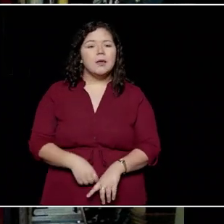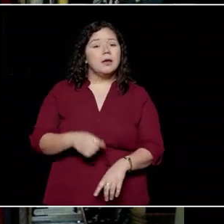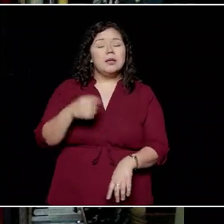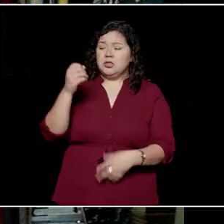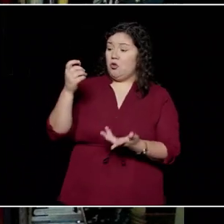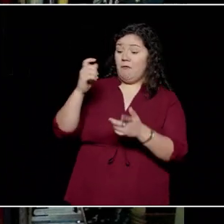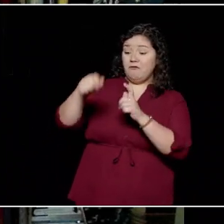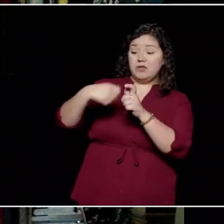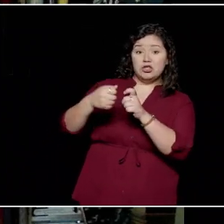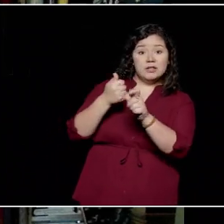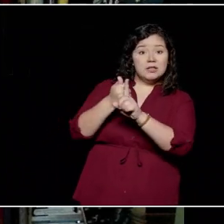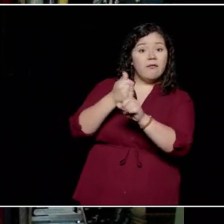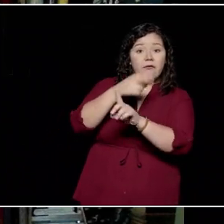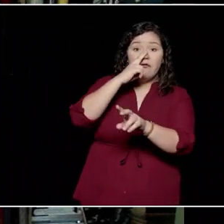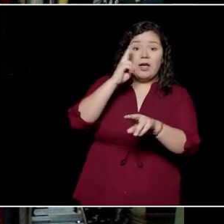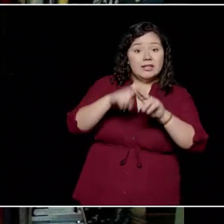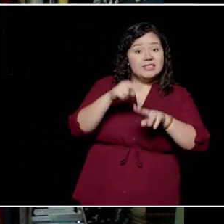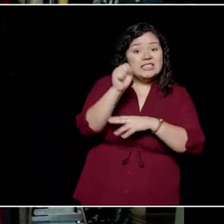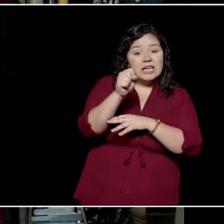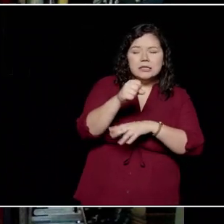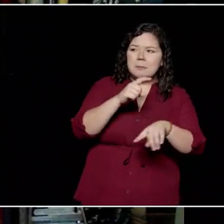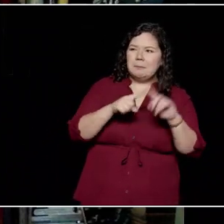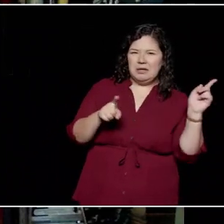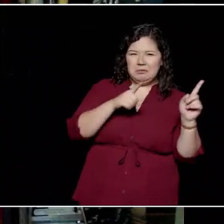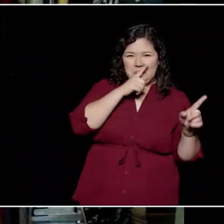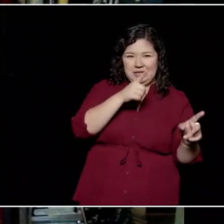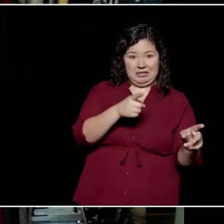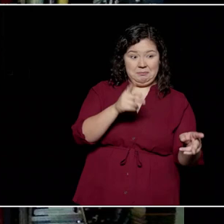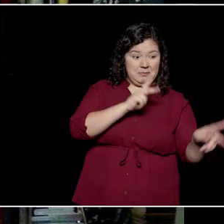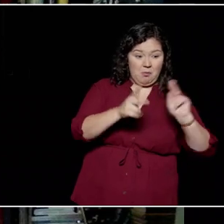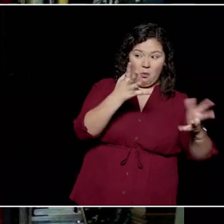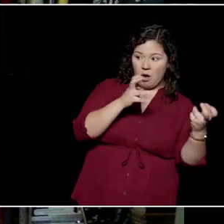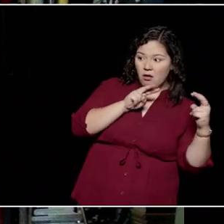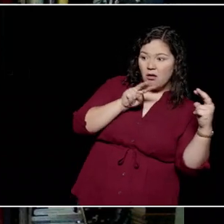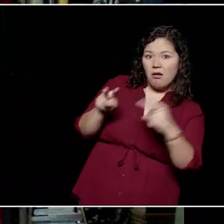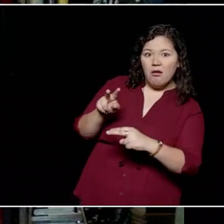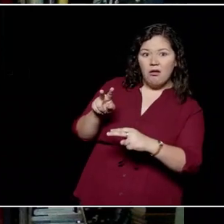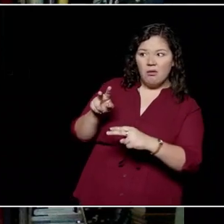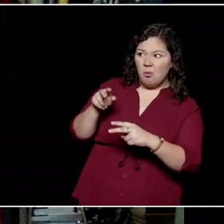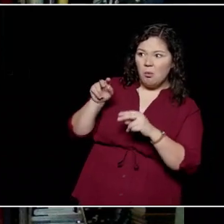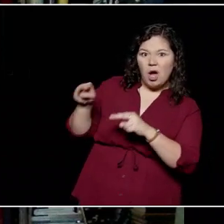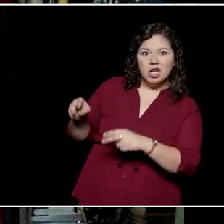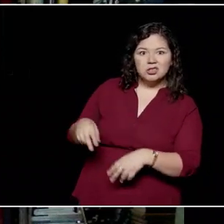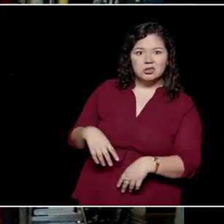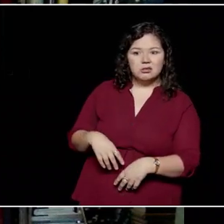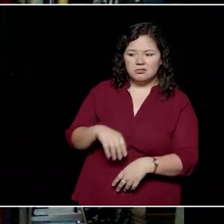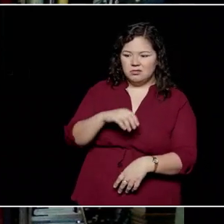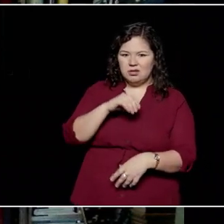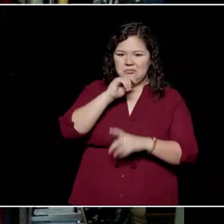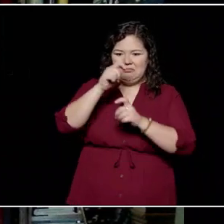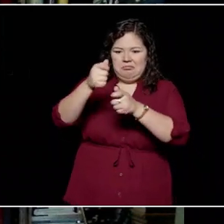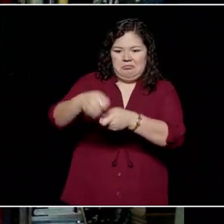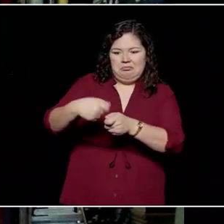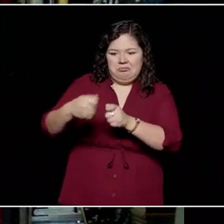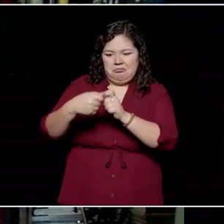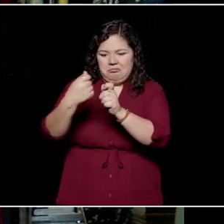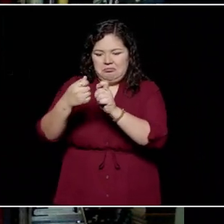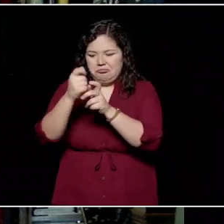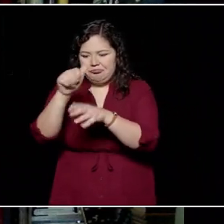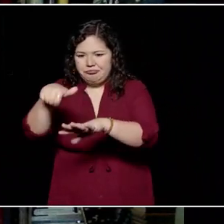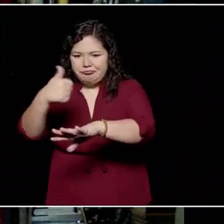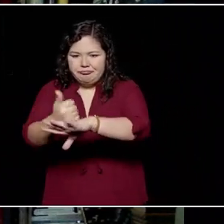fun, it's not really interesting to look at. It would be him in a chair, me on a box, looking at the rods. You don't even touch the rods.